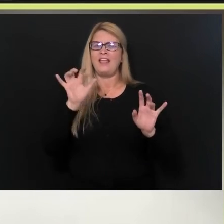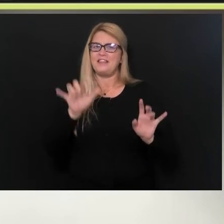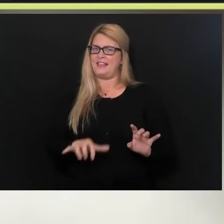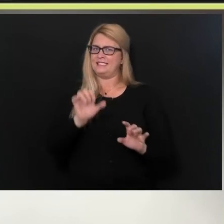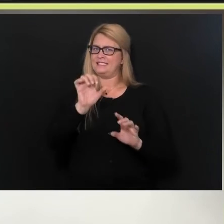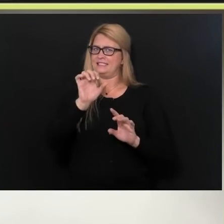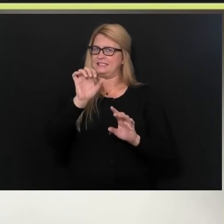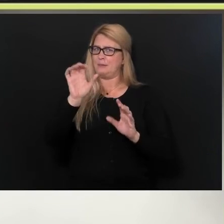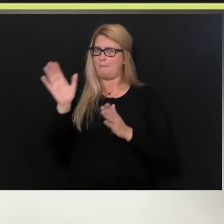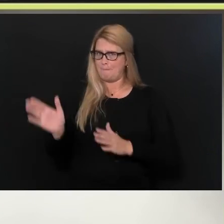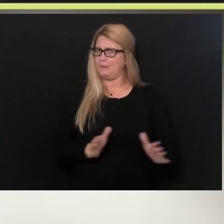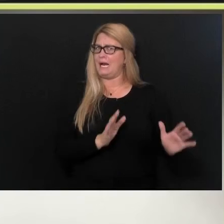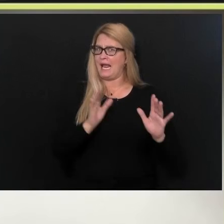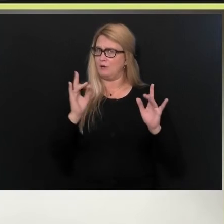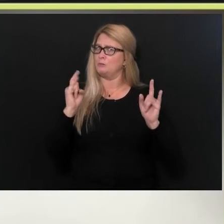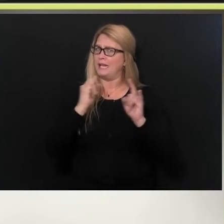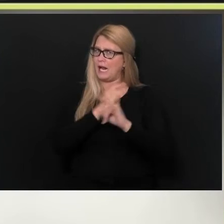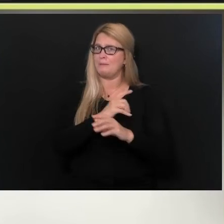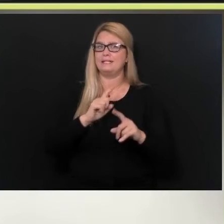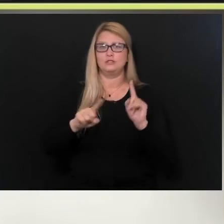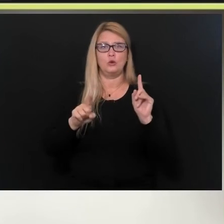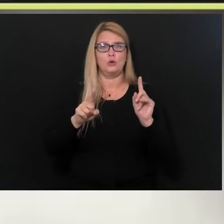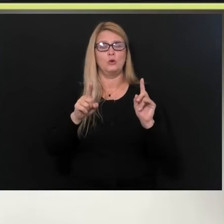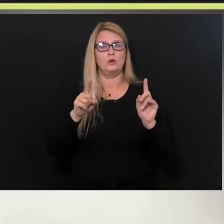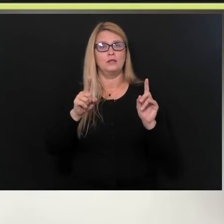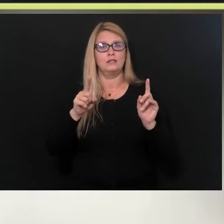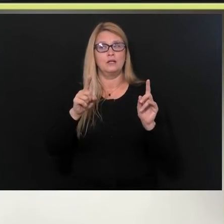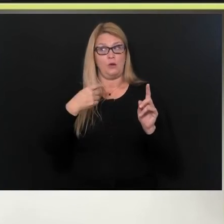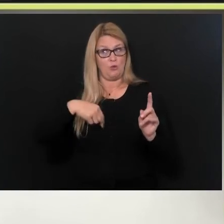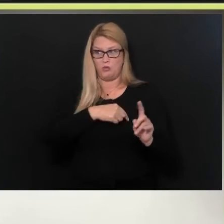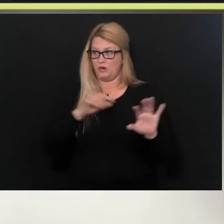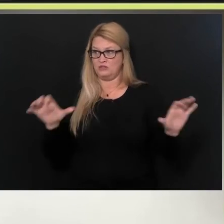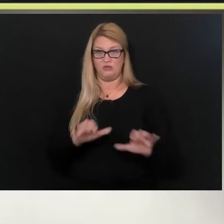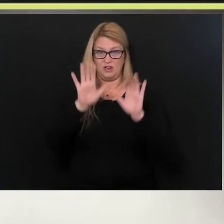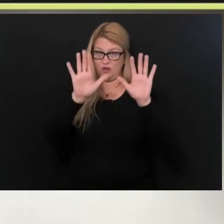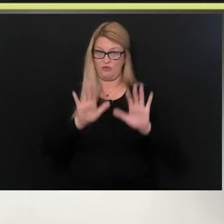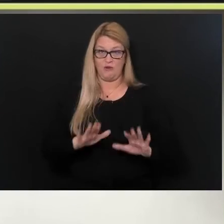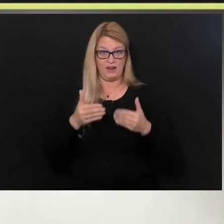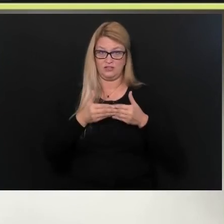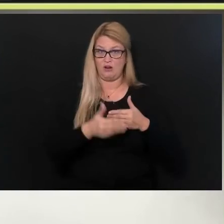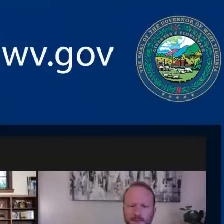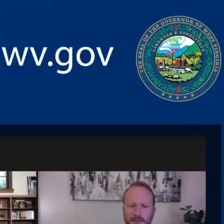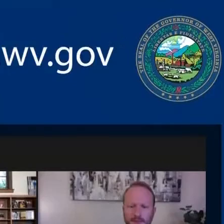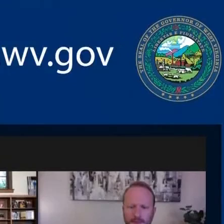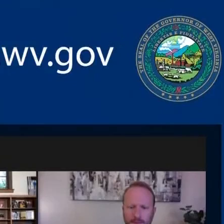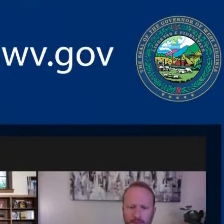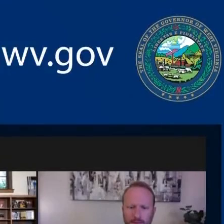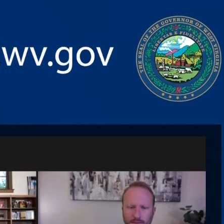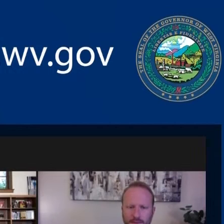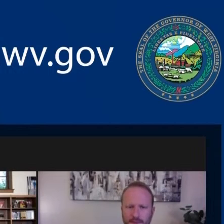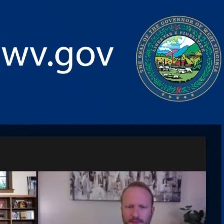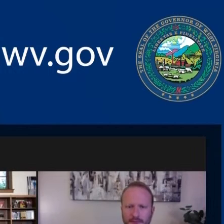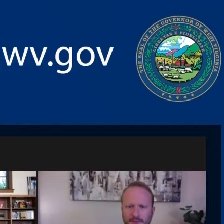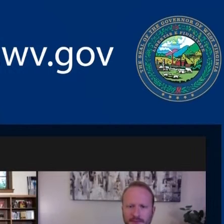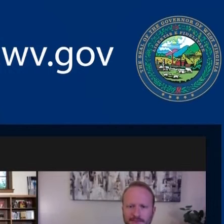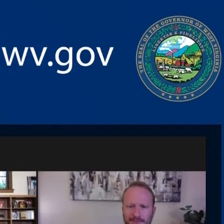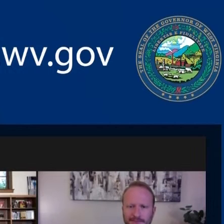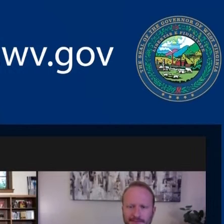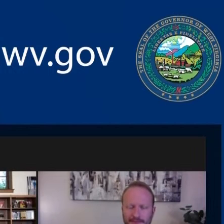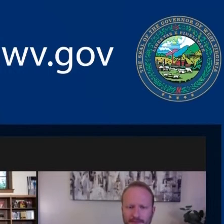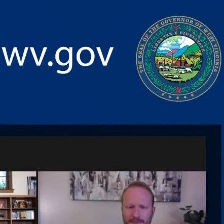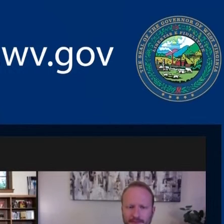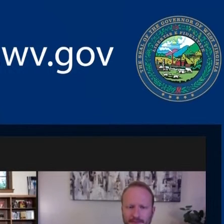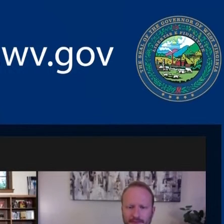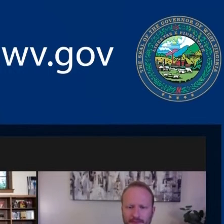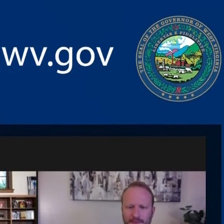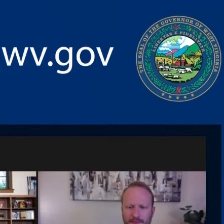complex operation, and we're doing, I think, an exceptional job moving forward. All right, thank you, Charles. Next, we'll go to Brad